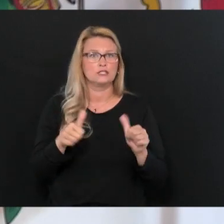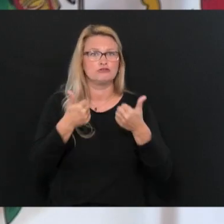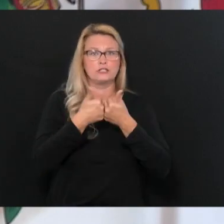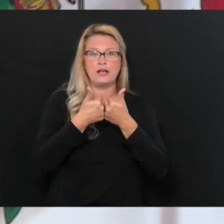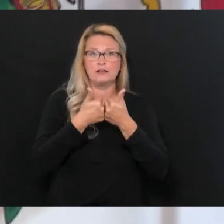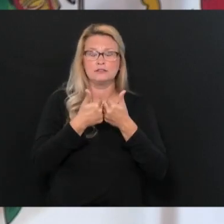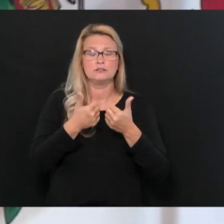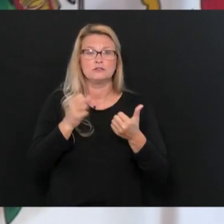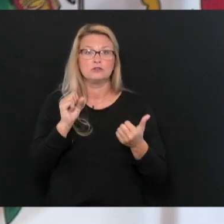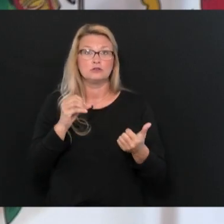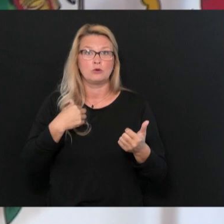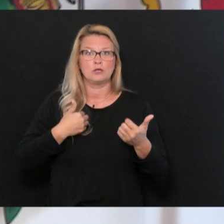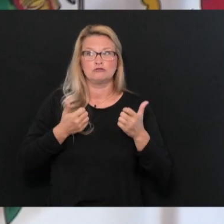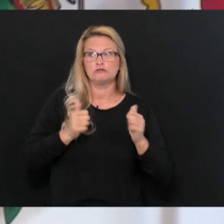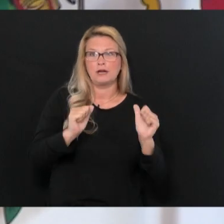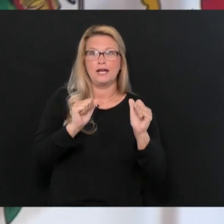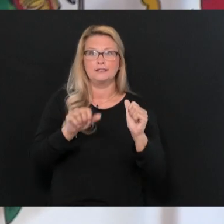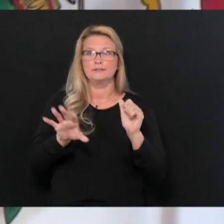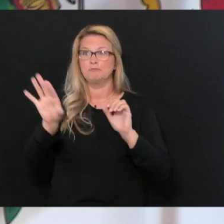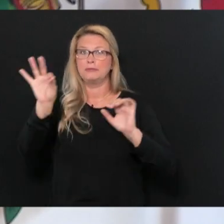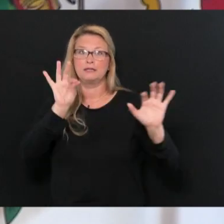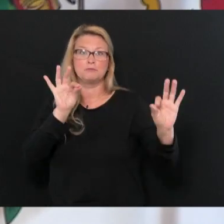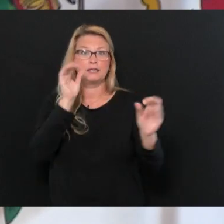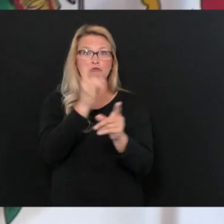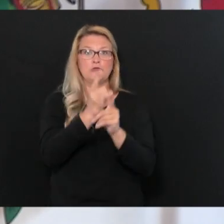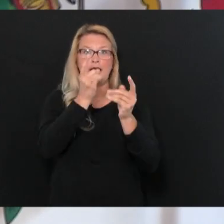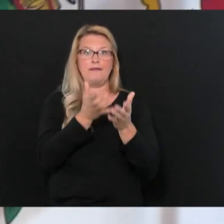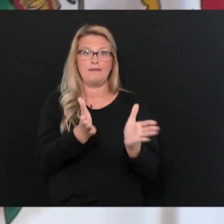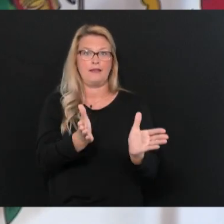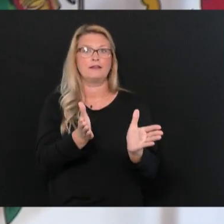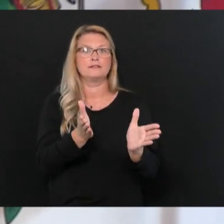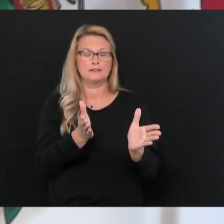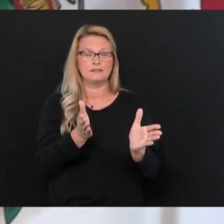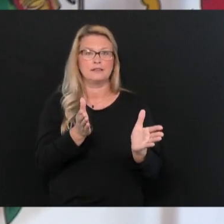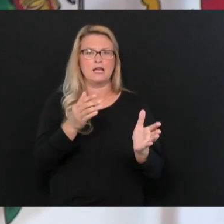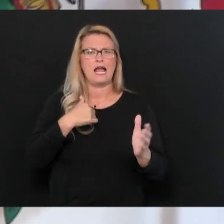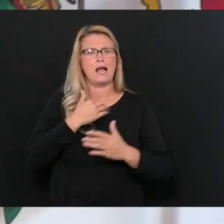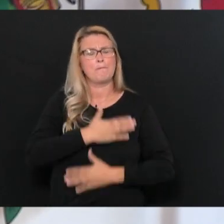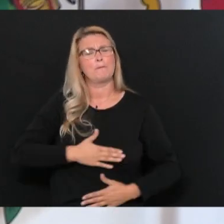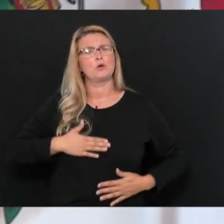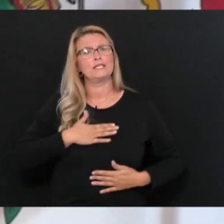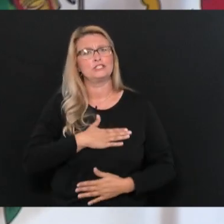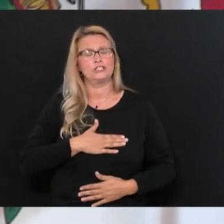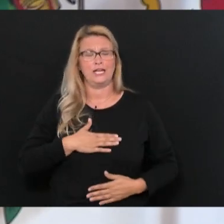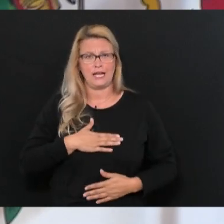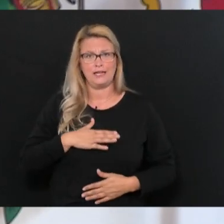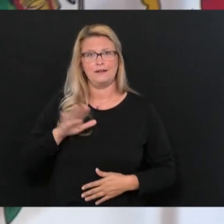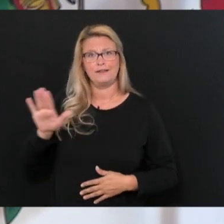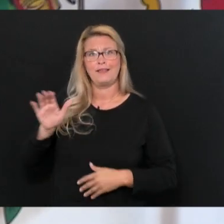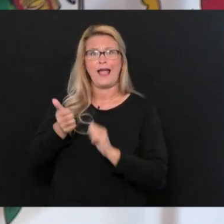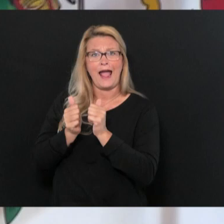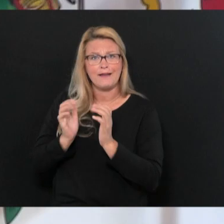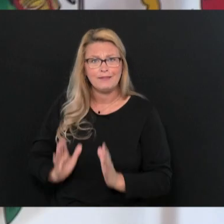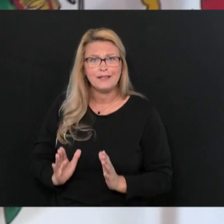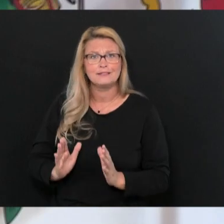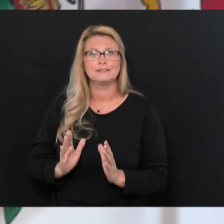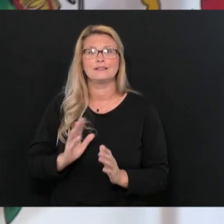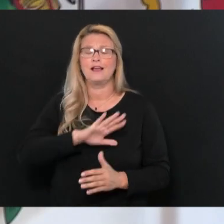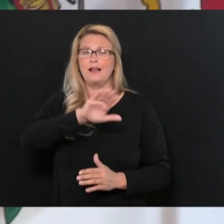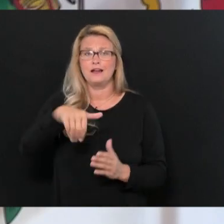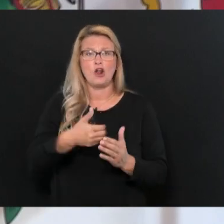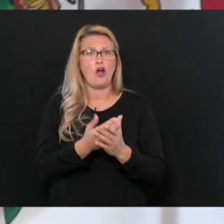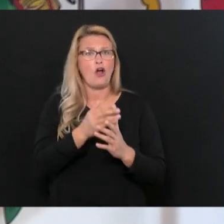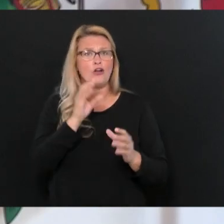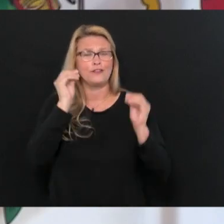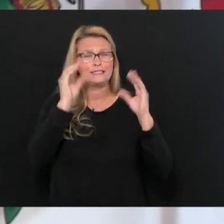do the right things, and I appreciate the effort of our athletes. I appreciate absolutely all those